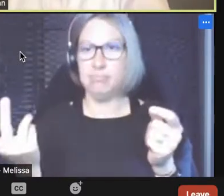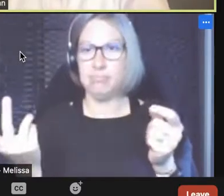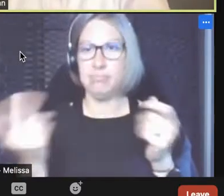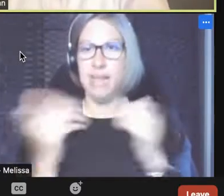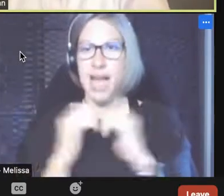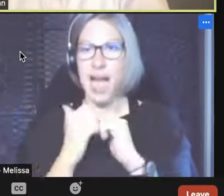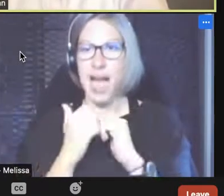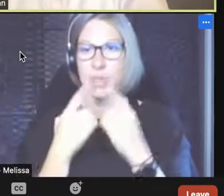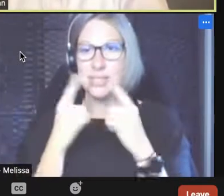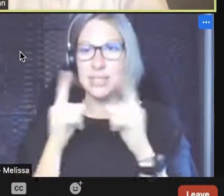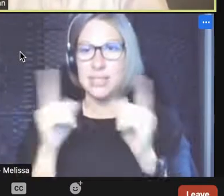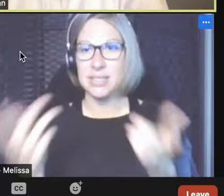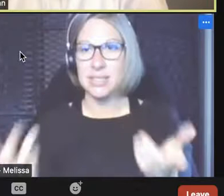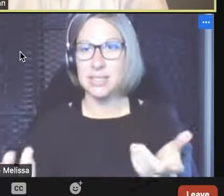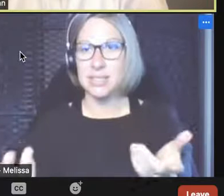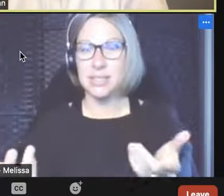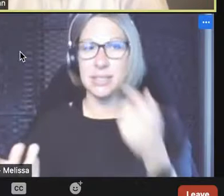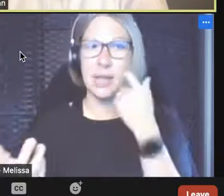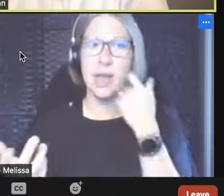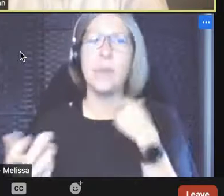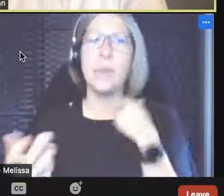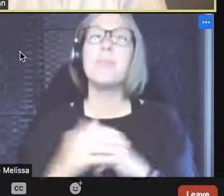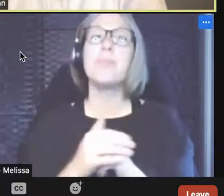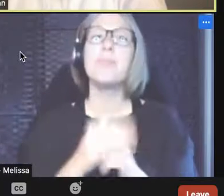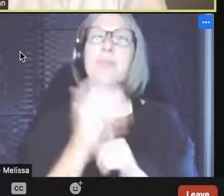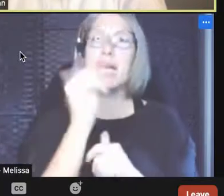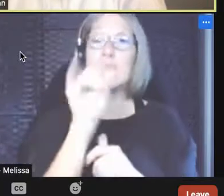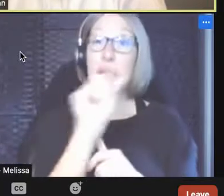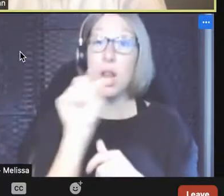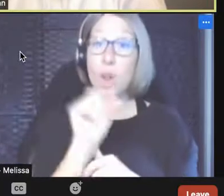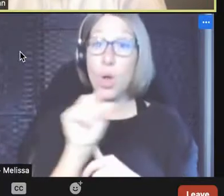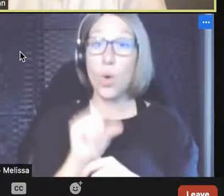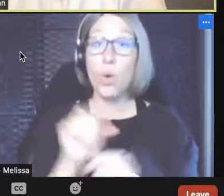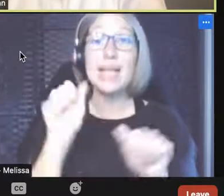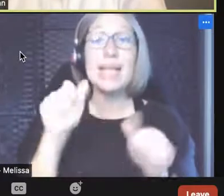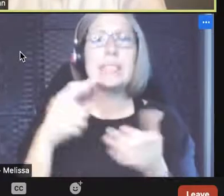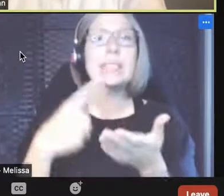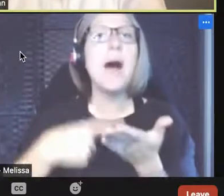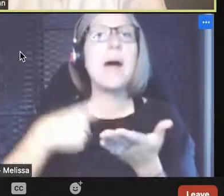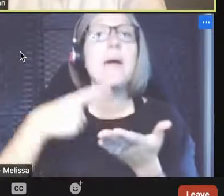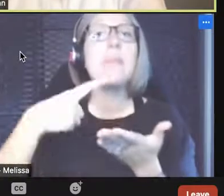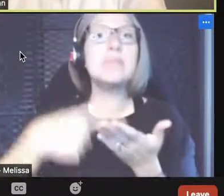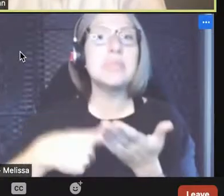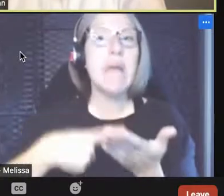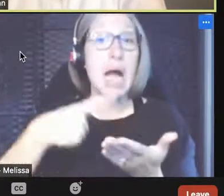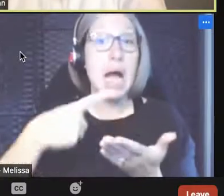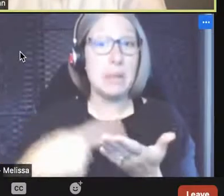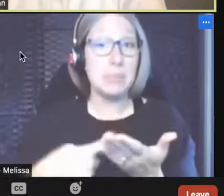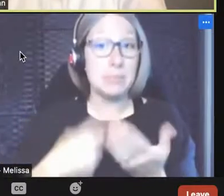Okay, these are the things that she can sometimes do visually.